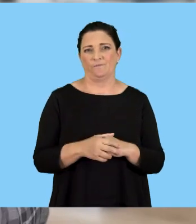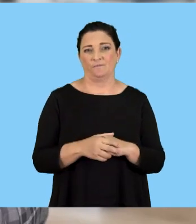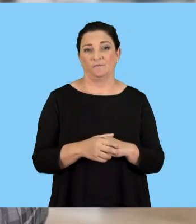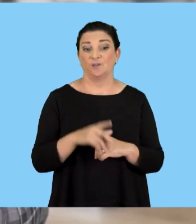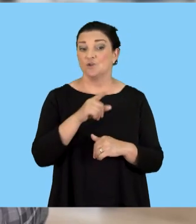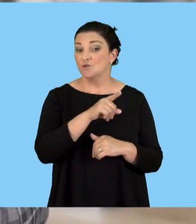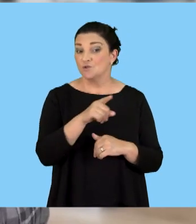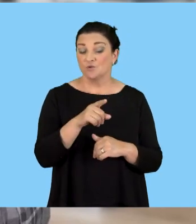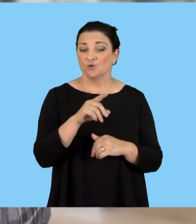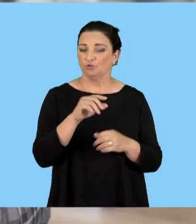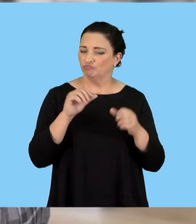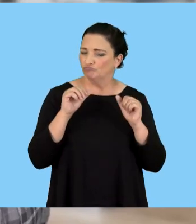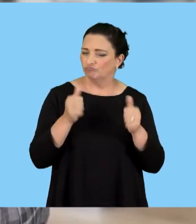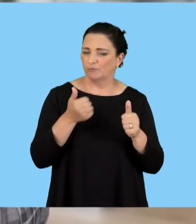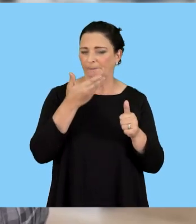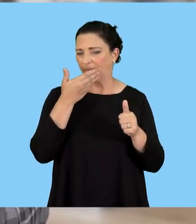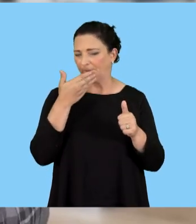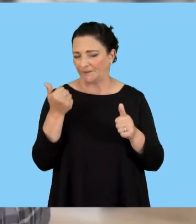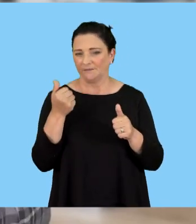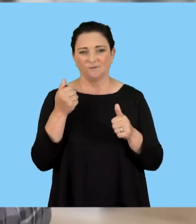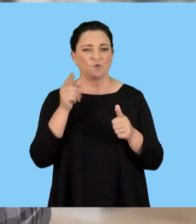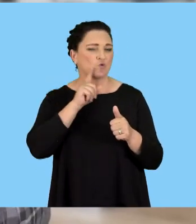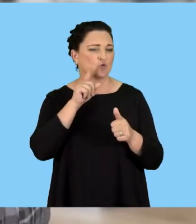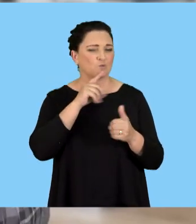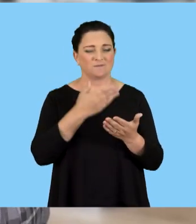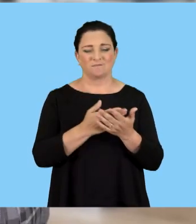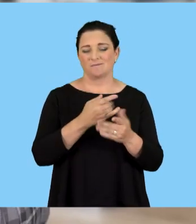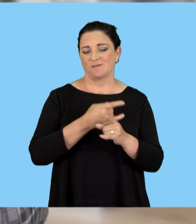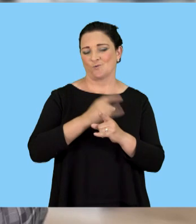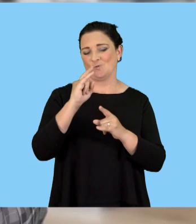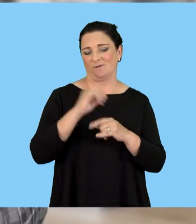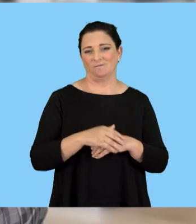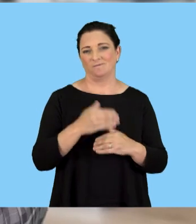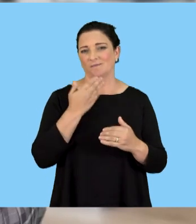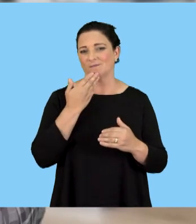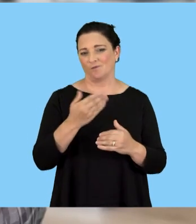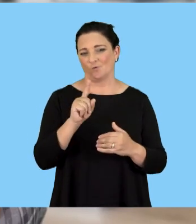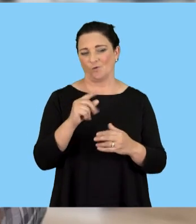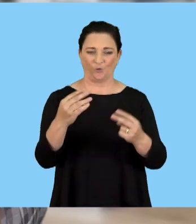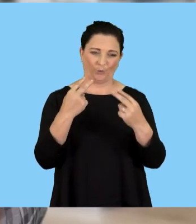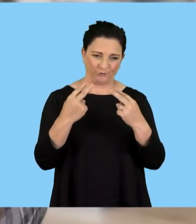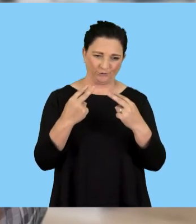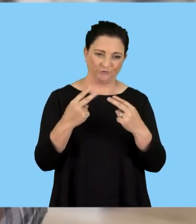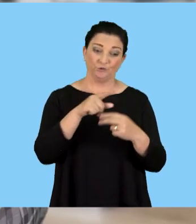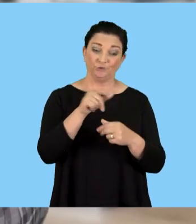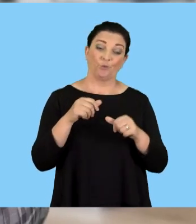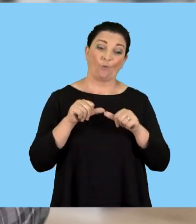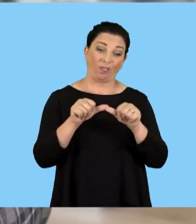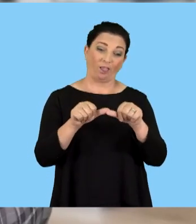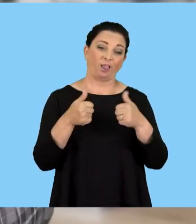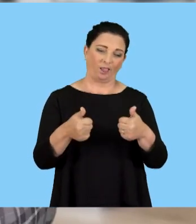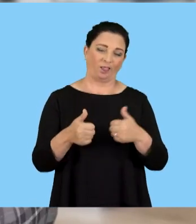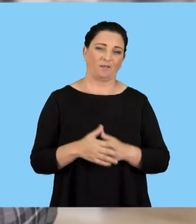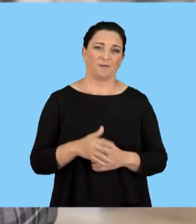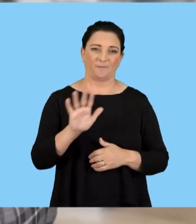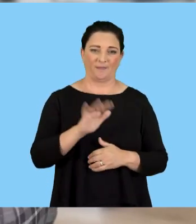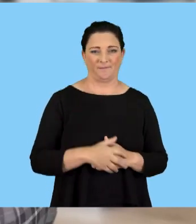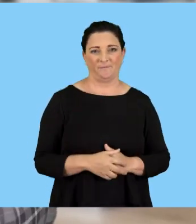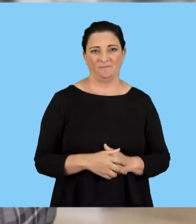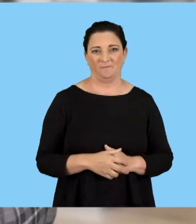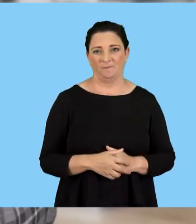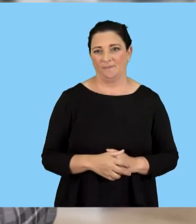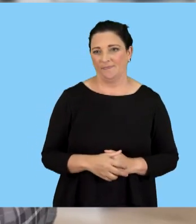is another negative impact of CSR and CSI on the community. So with that being said, this is the end of our lesson, hoping